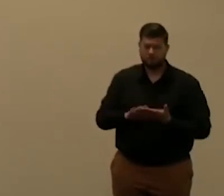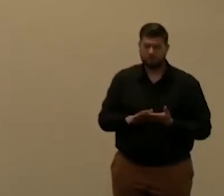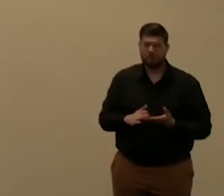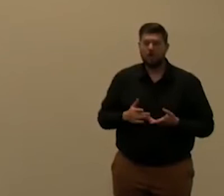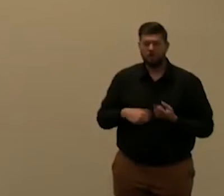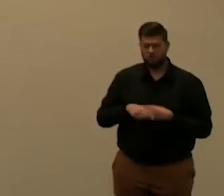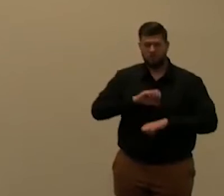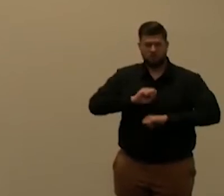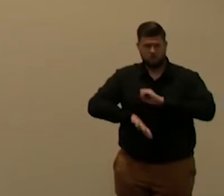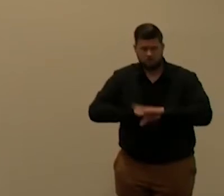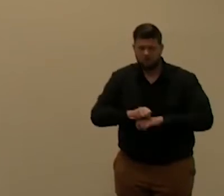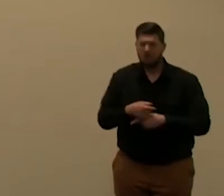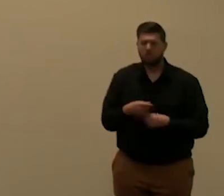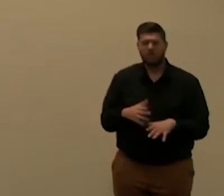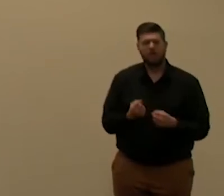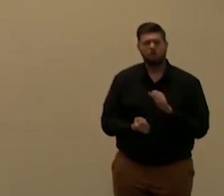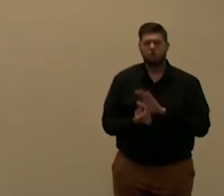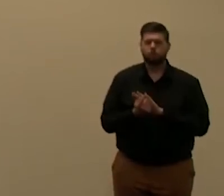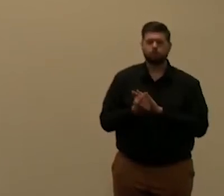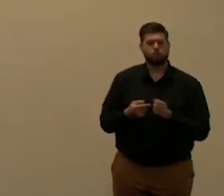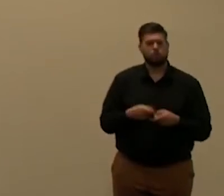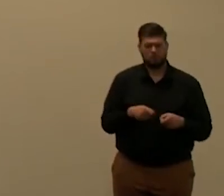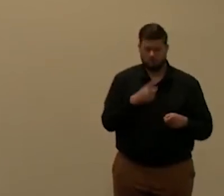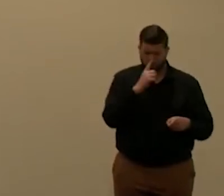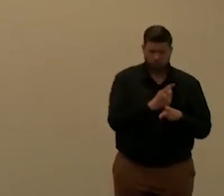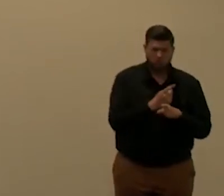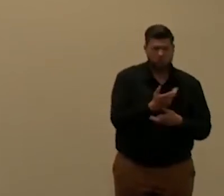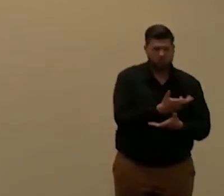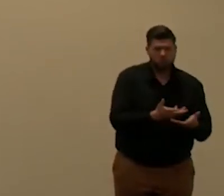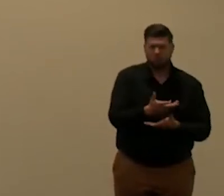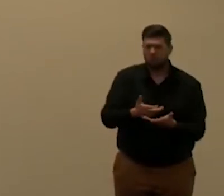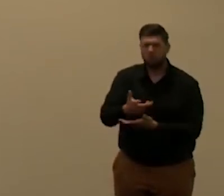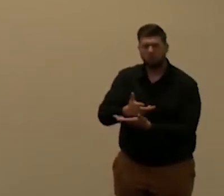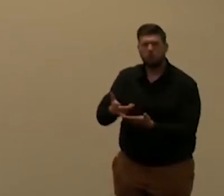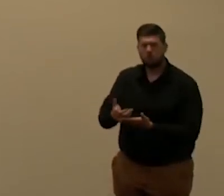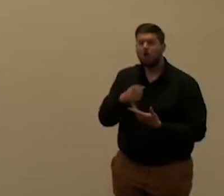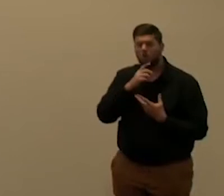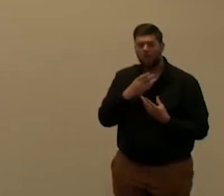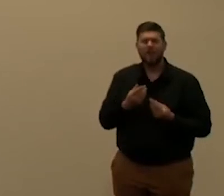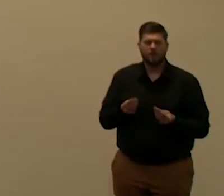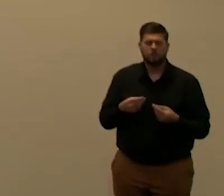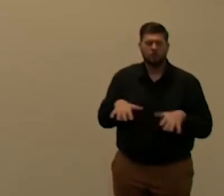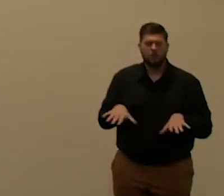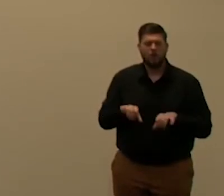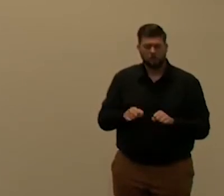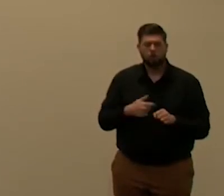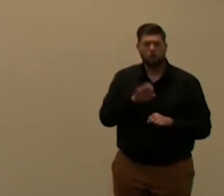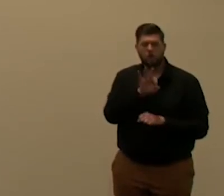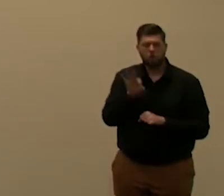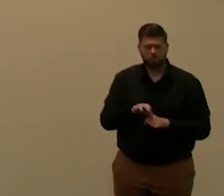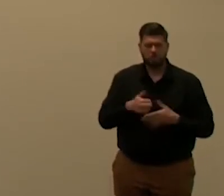of a conversation, get a conversation going. We give them a couple of icebreaker questions, and it's really working really well. That's just a